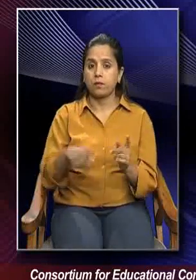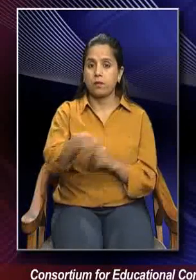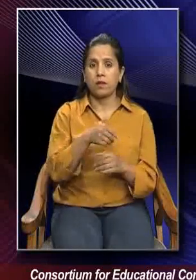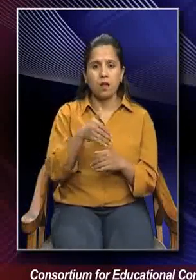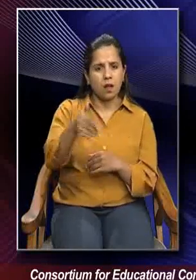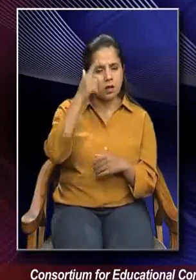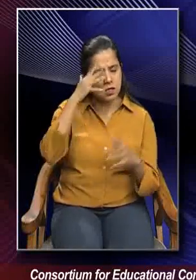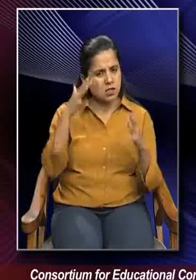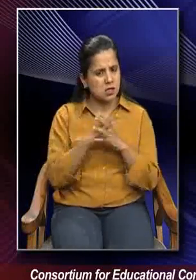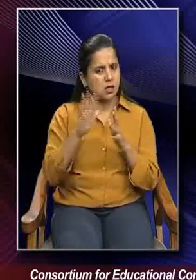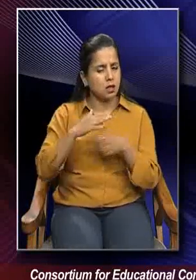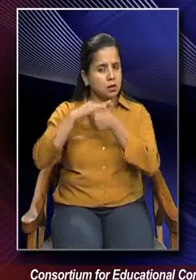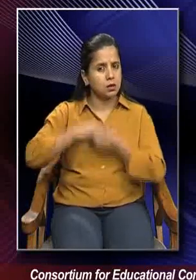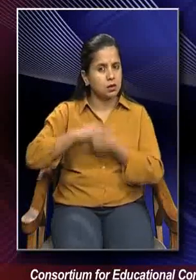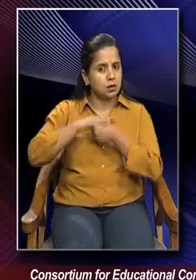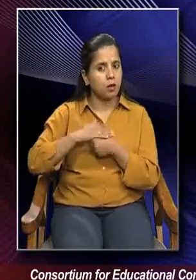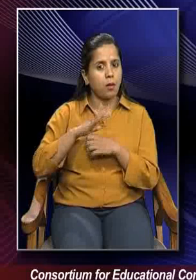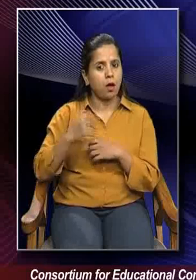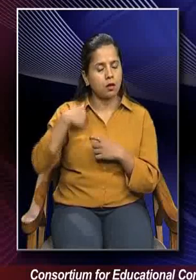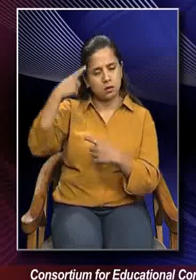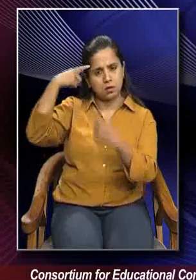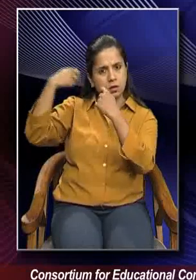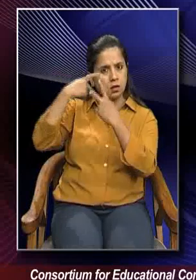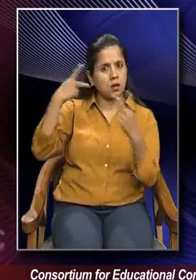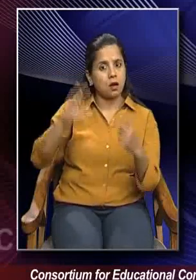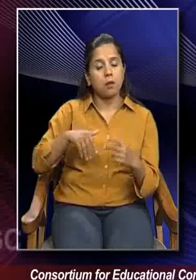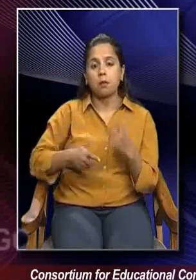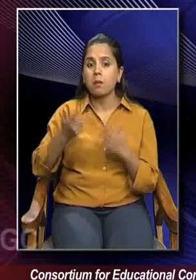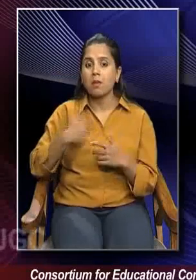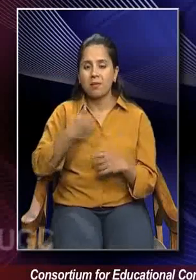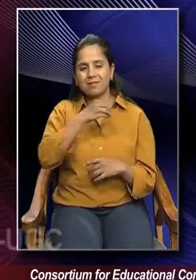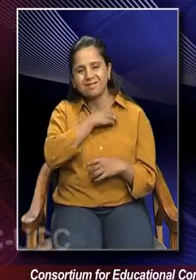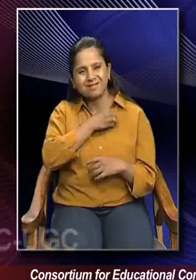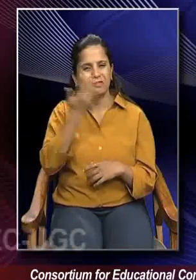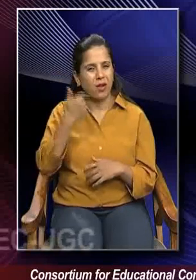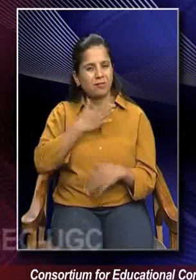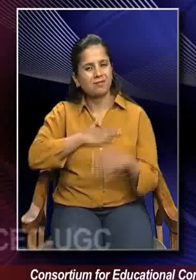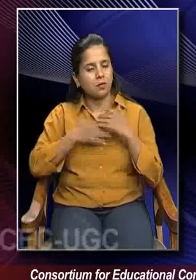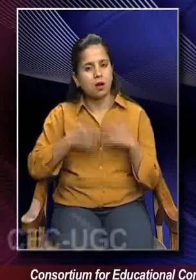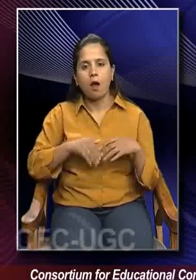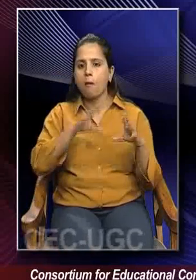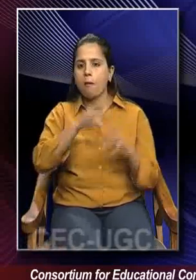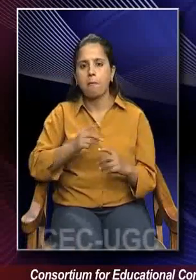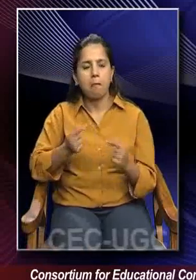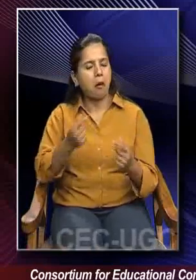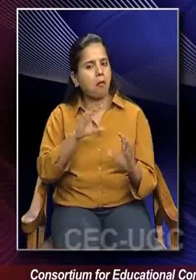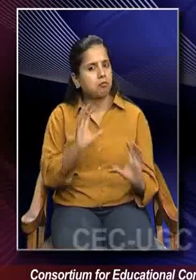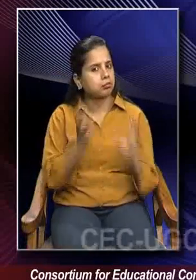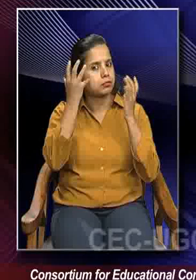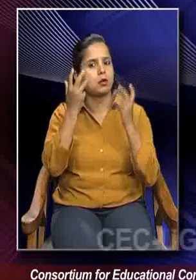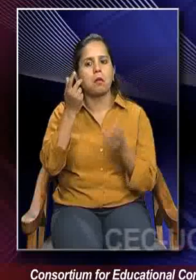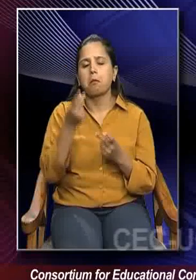of stressors can lower the tolerance levels and make individuals